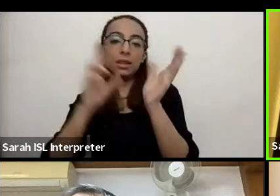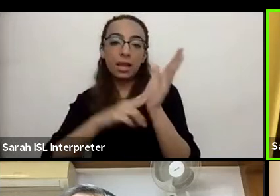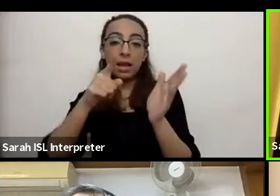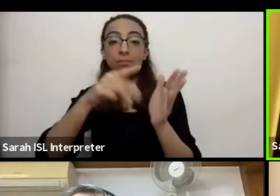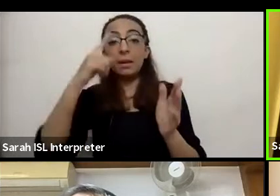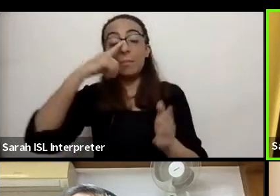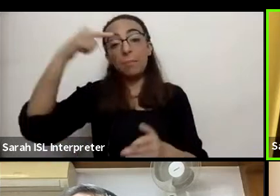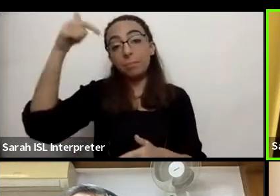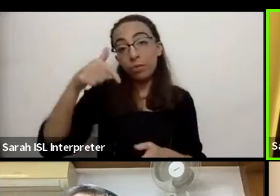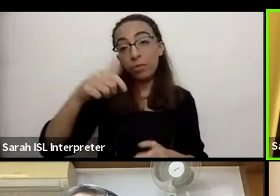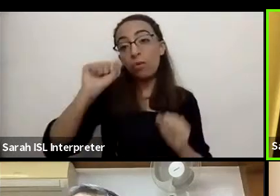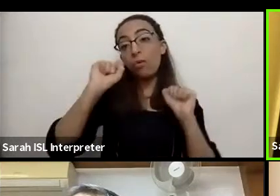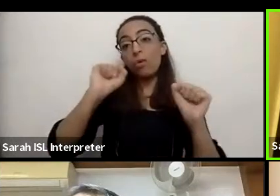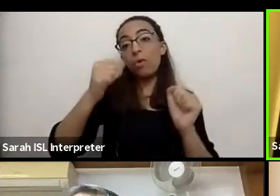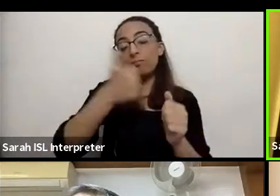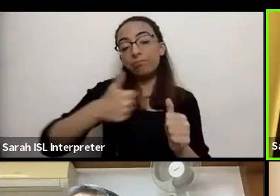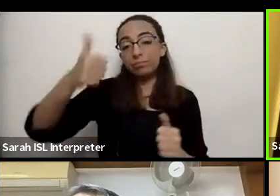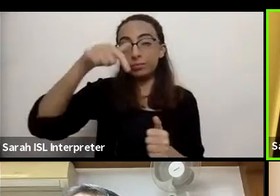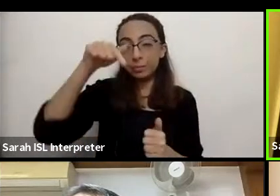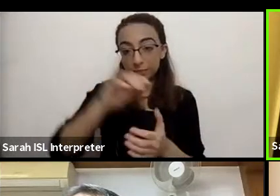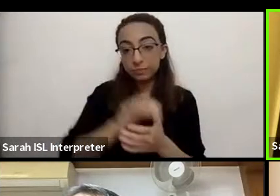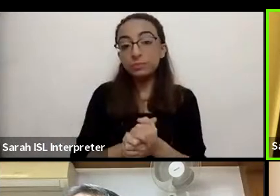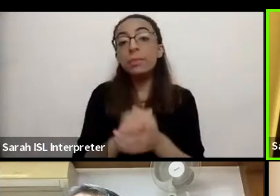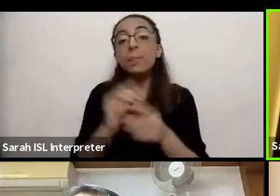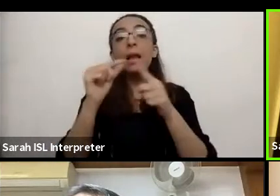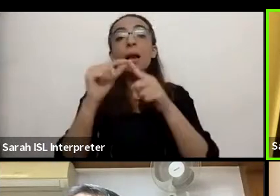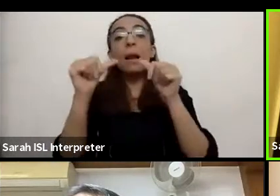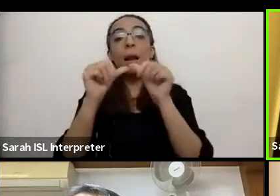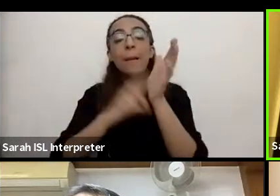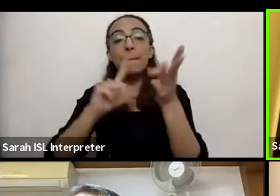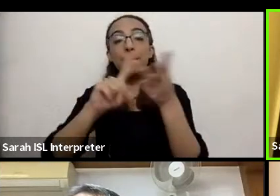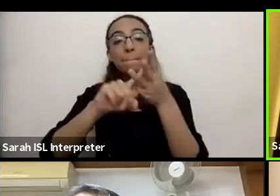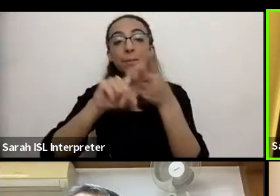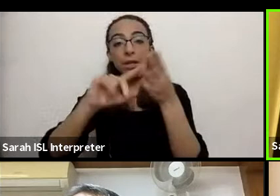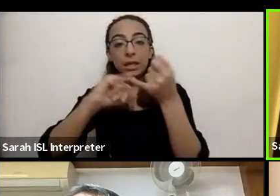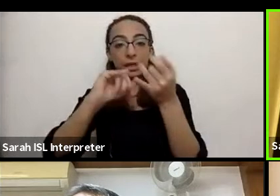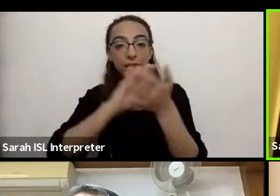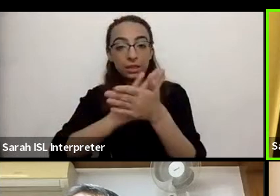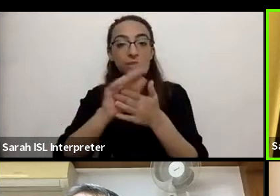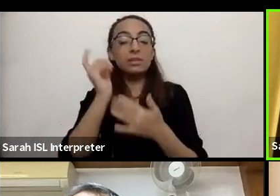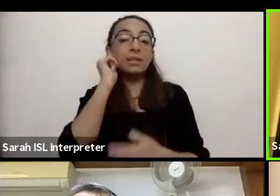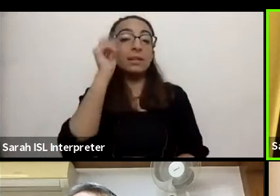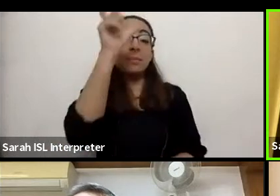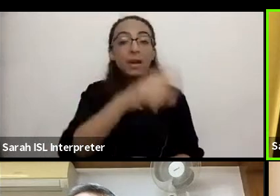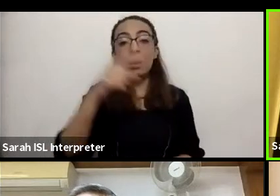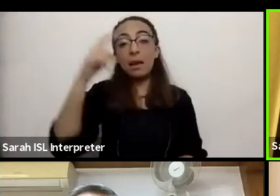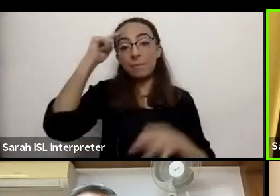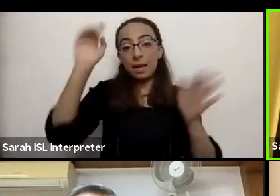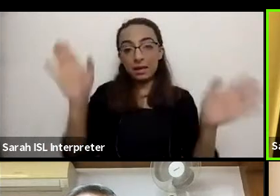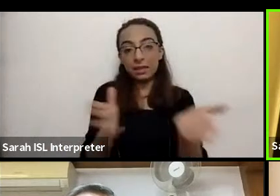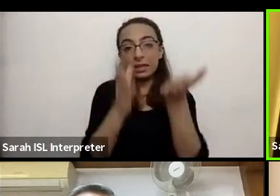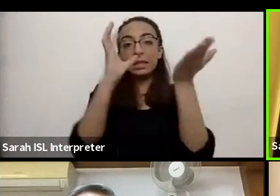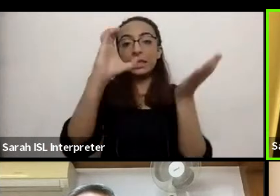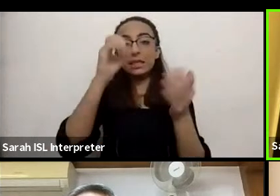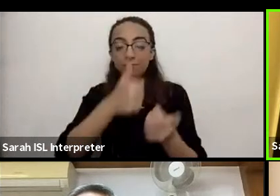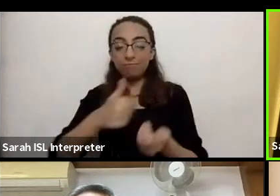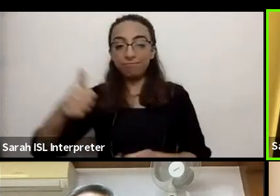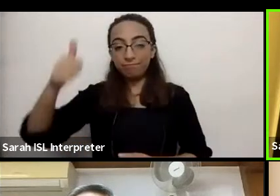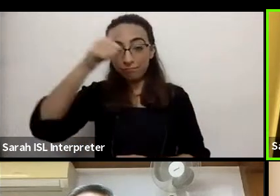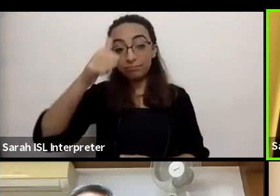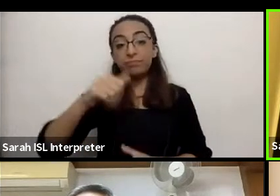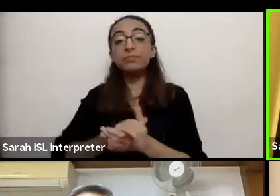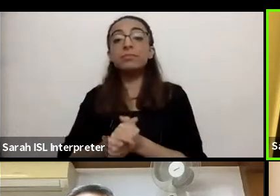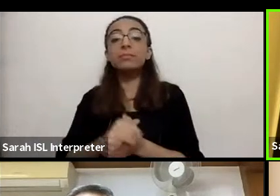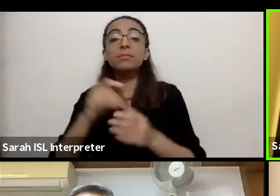It's lovely to have Mr. Panesh Rao, Chief People Officer, Mindtree, Ms. Arundhati Bhattacharya, Chairperson and